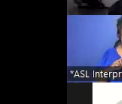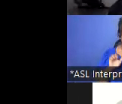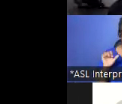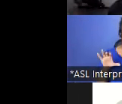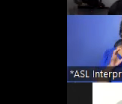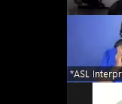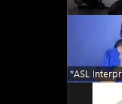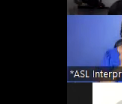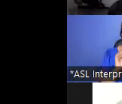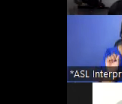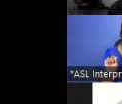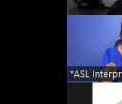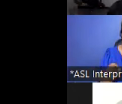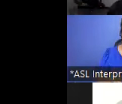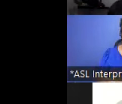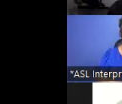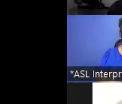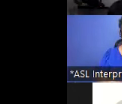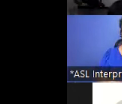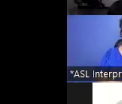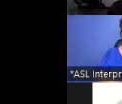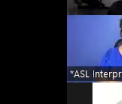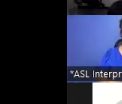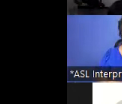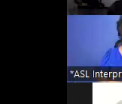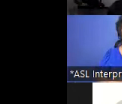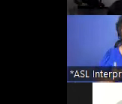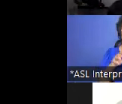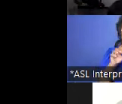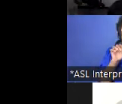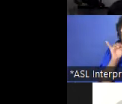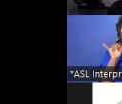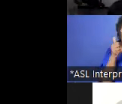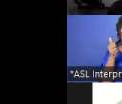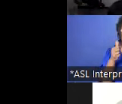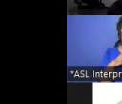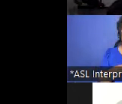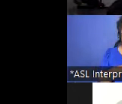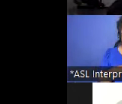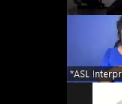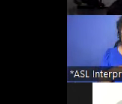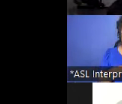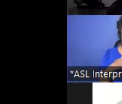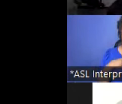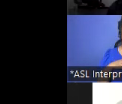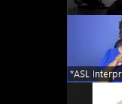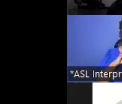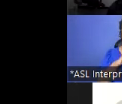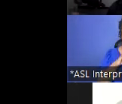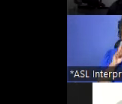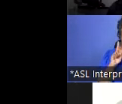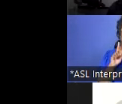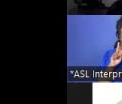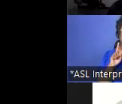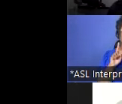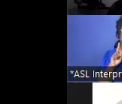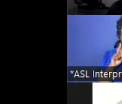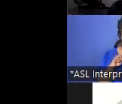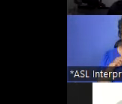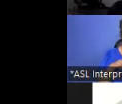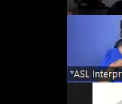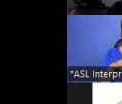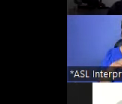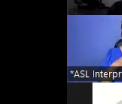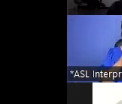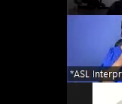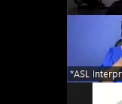that. And also this idea of developing a pipeline of sites for stormwater management and